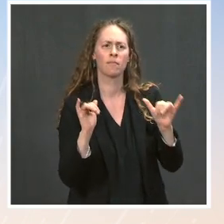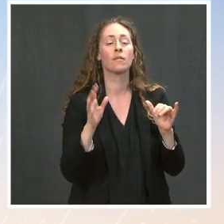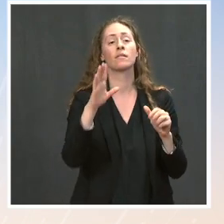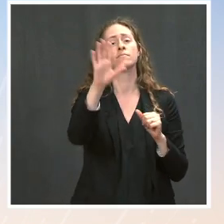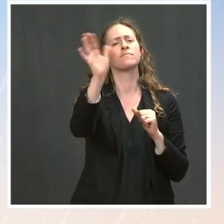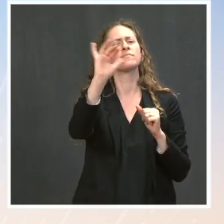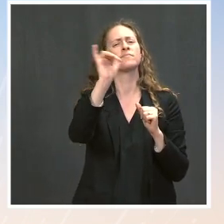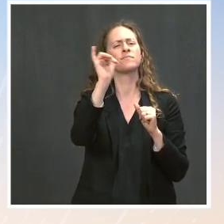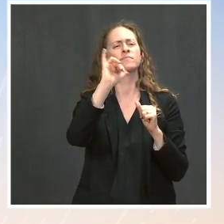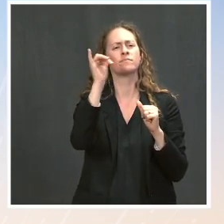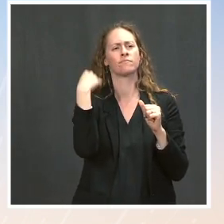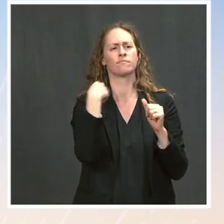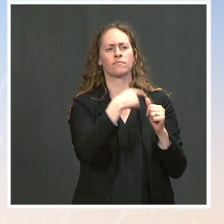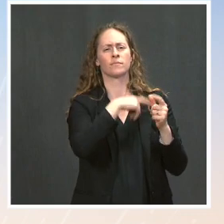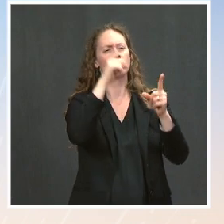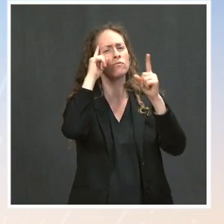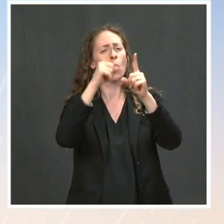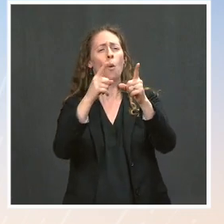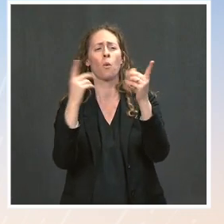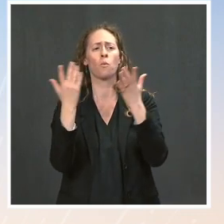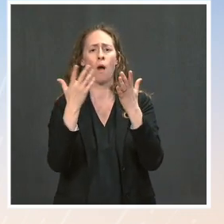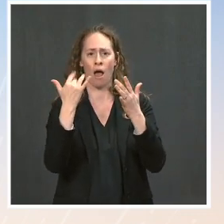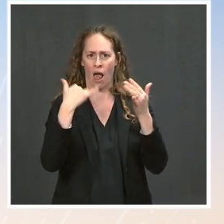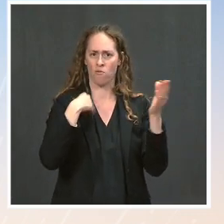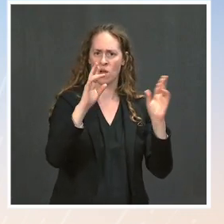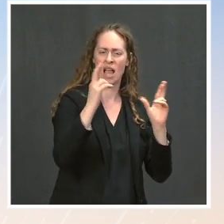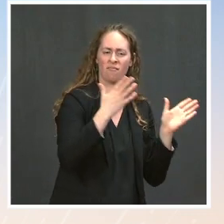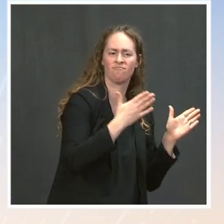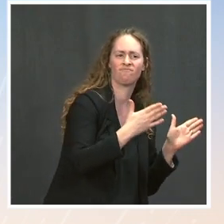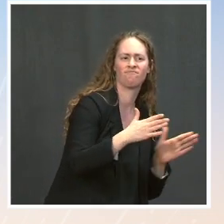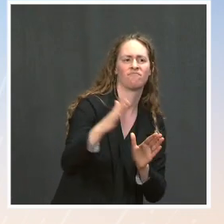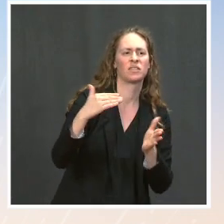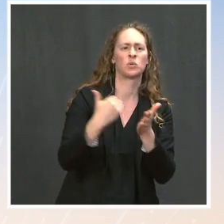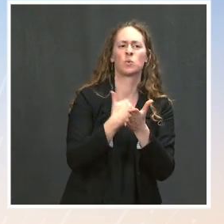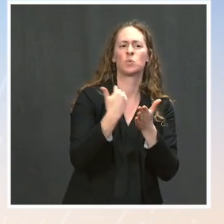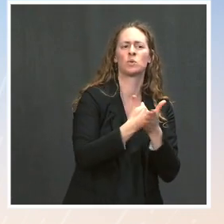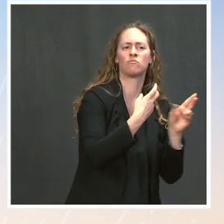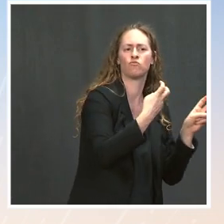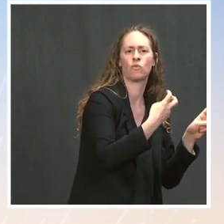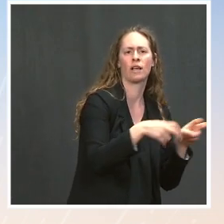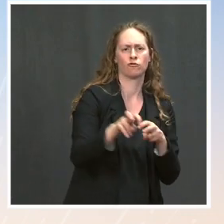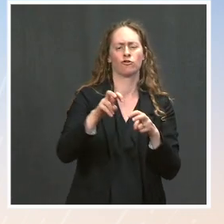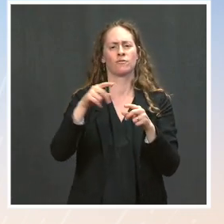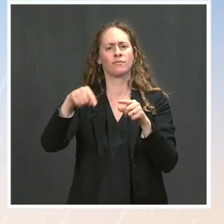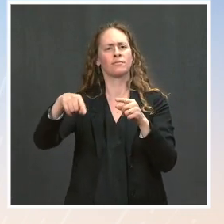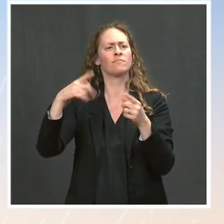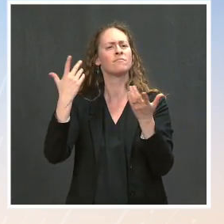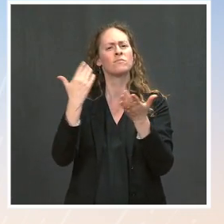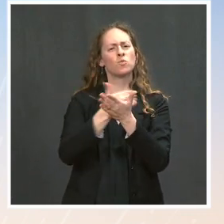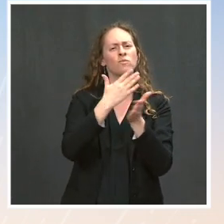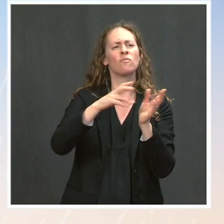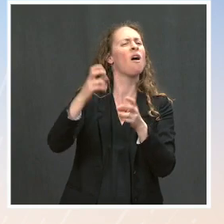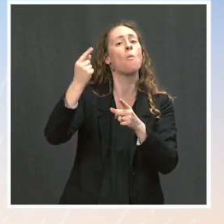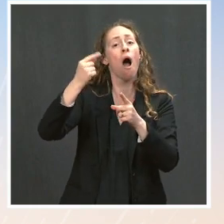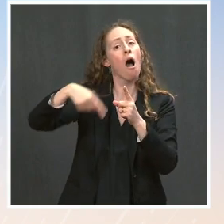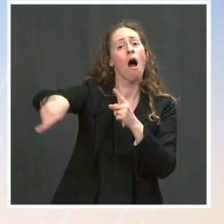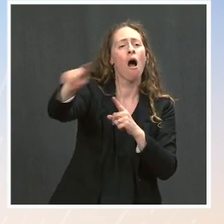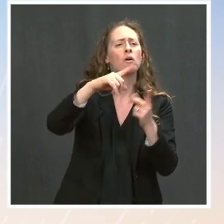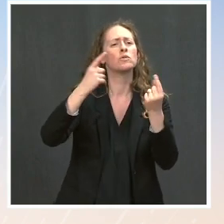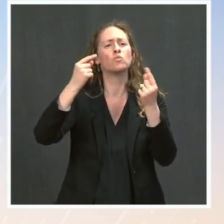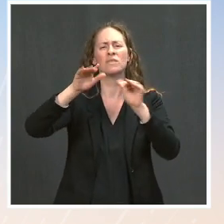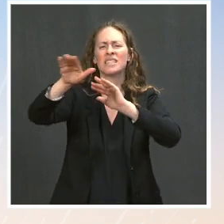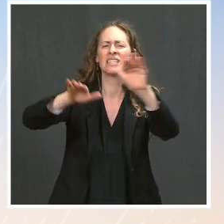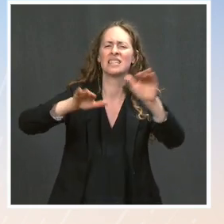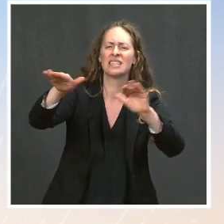this newer stage, which is less about supply and more about reaching people where they are, is making it easier to get vaccinated. And that certainly